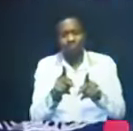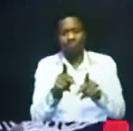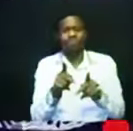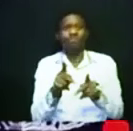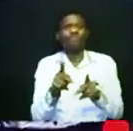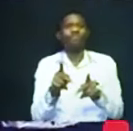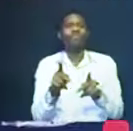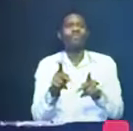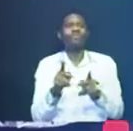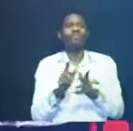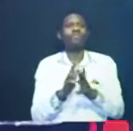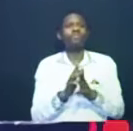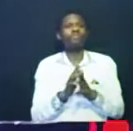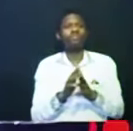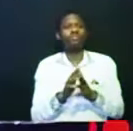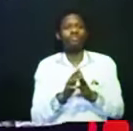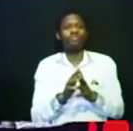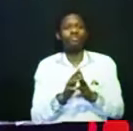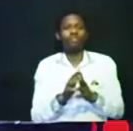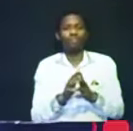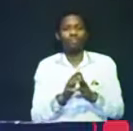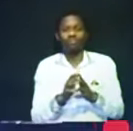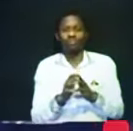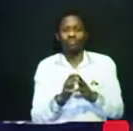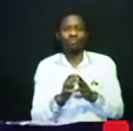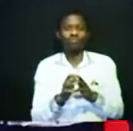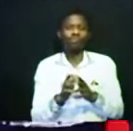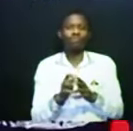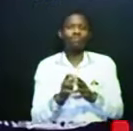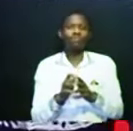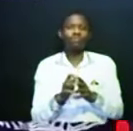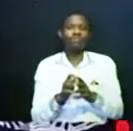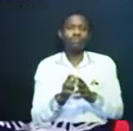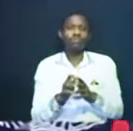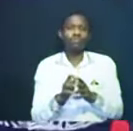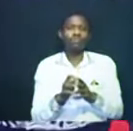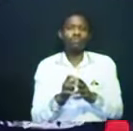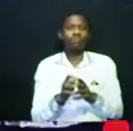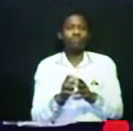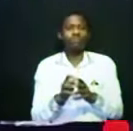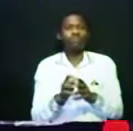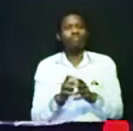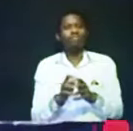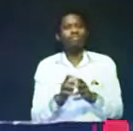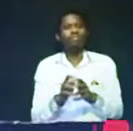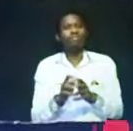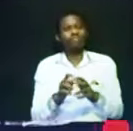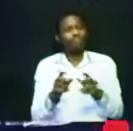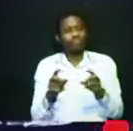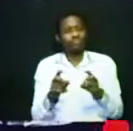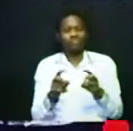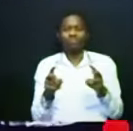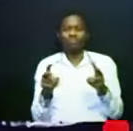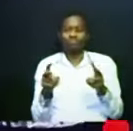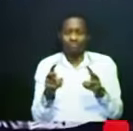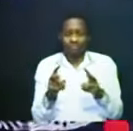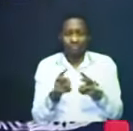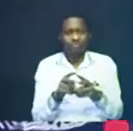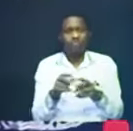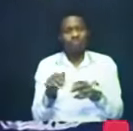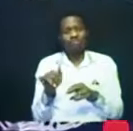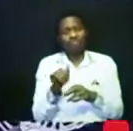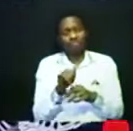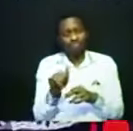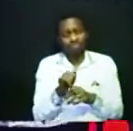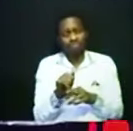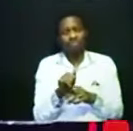ensign kobio jesse a fo asasi ansa am manedwiane na asuaba no na emma abama